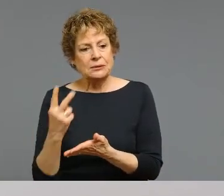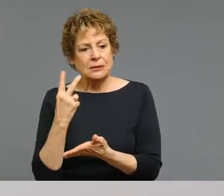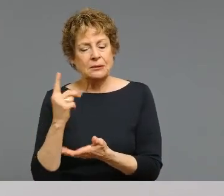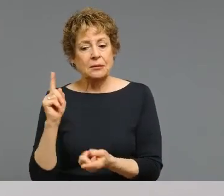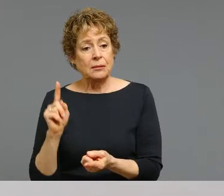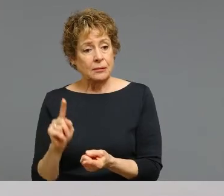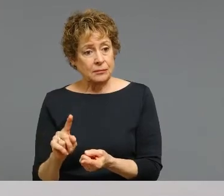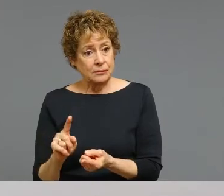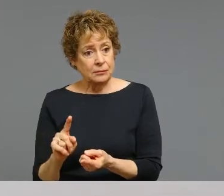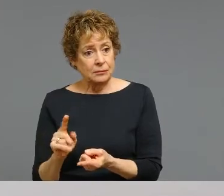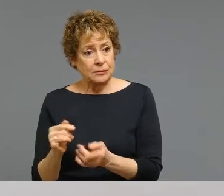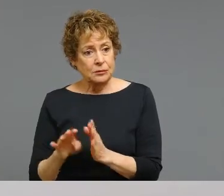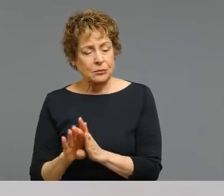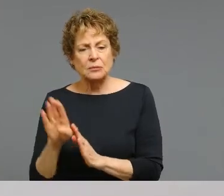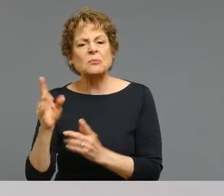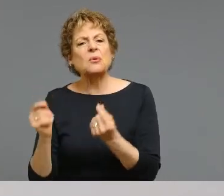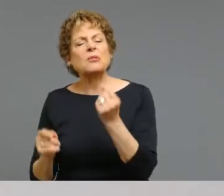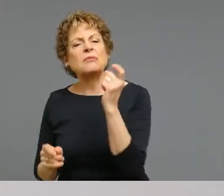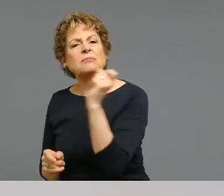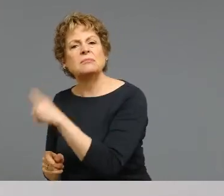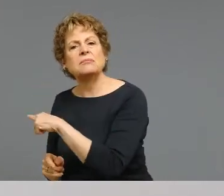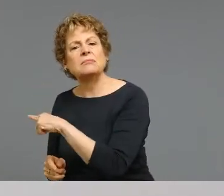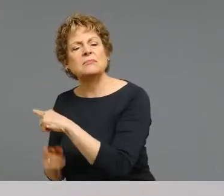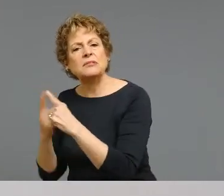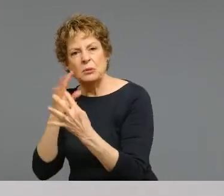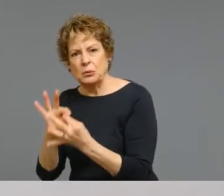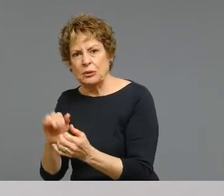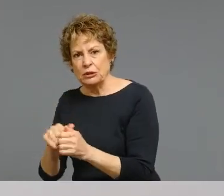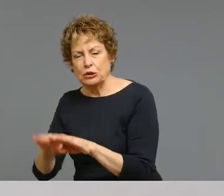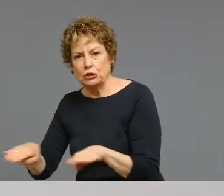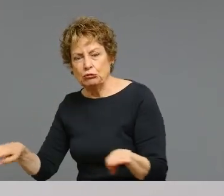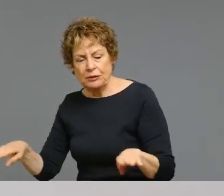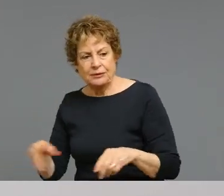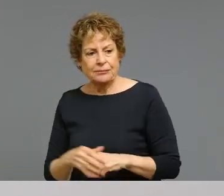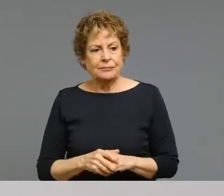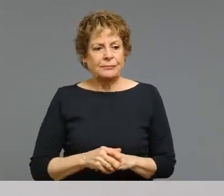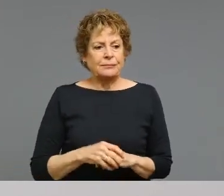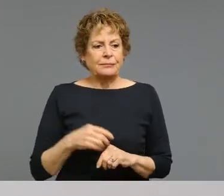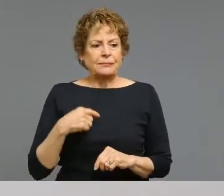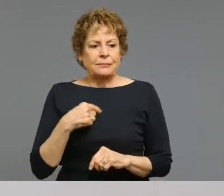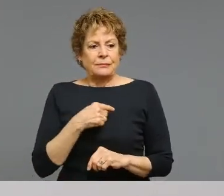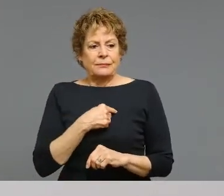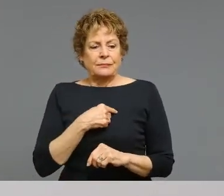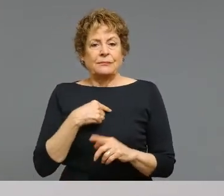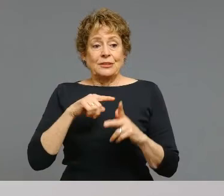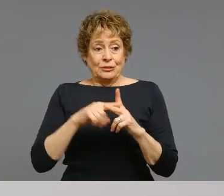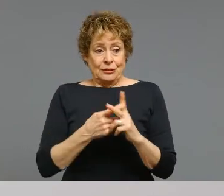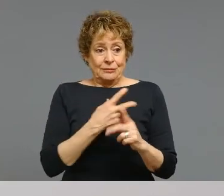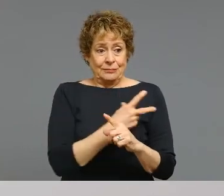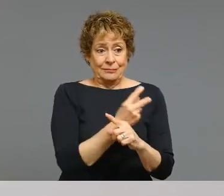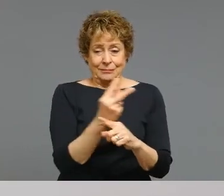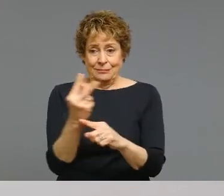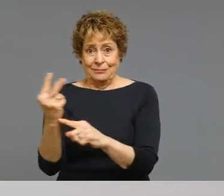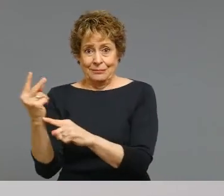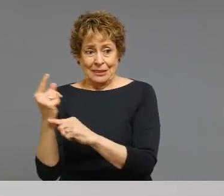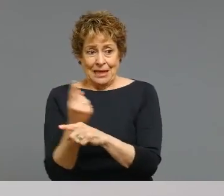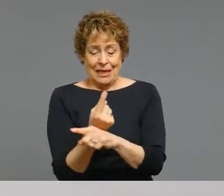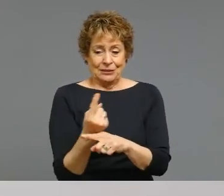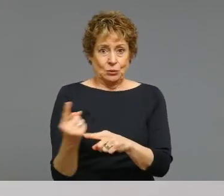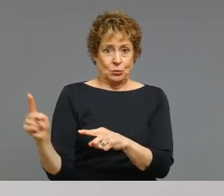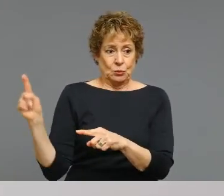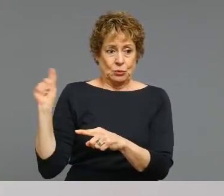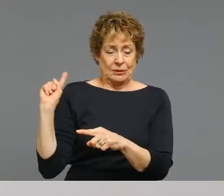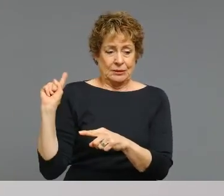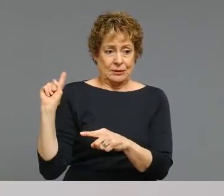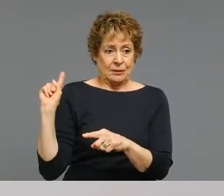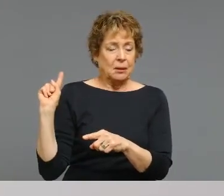spiking right now? So we started vaccinating them last Thursday. We did see a pickup in first doses, and I